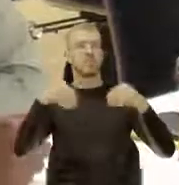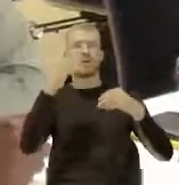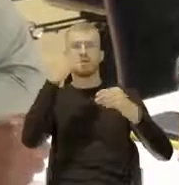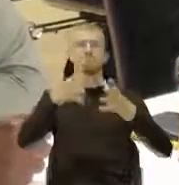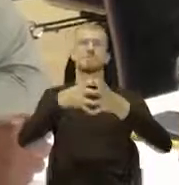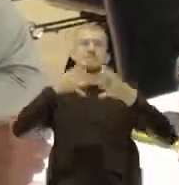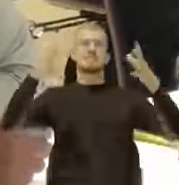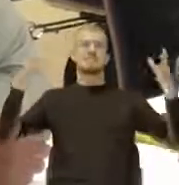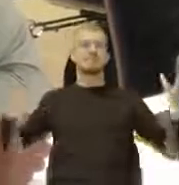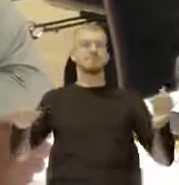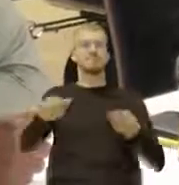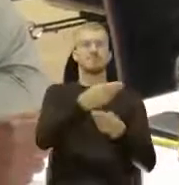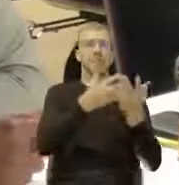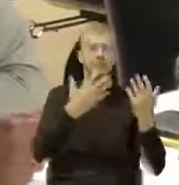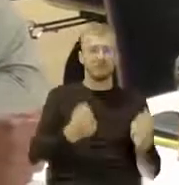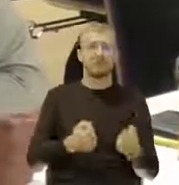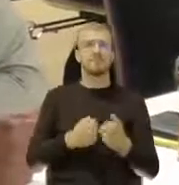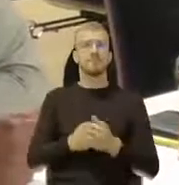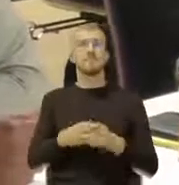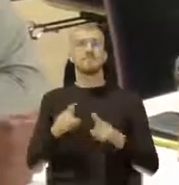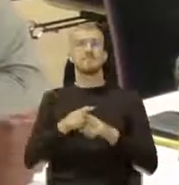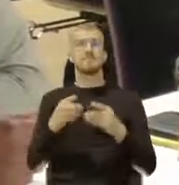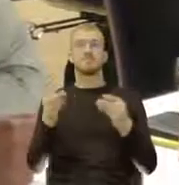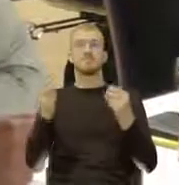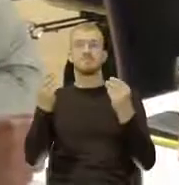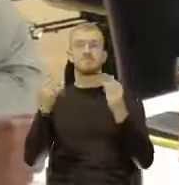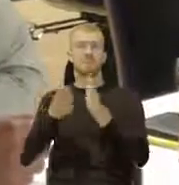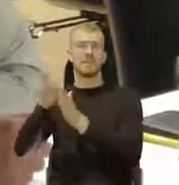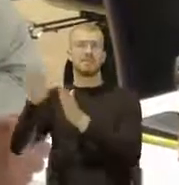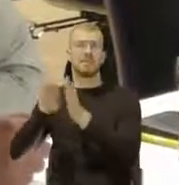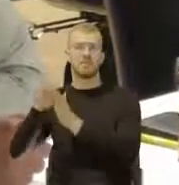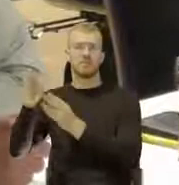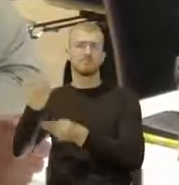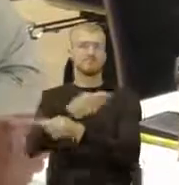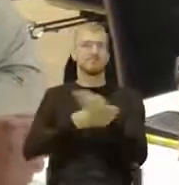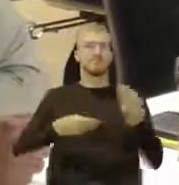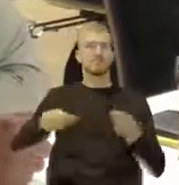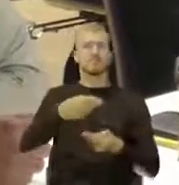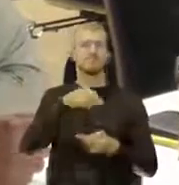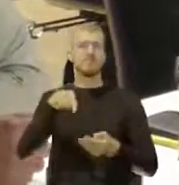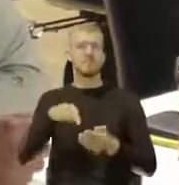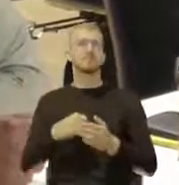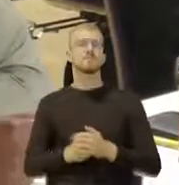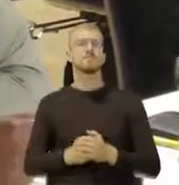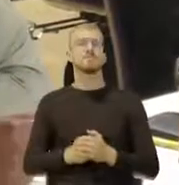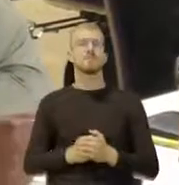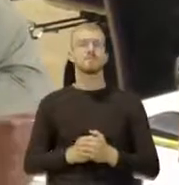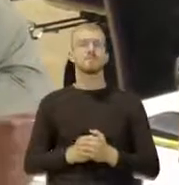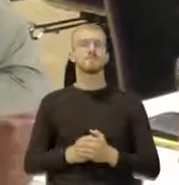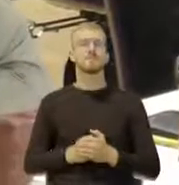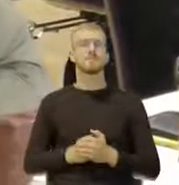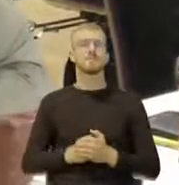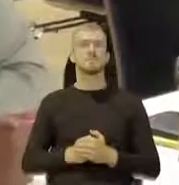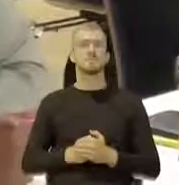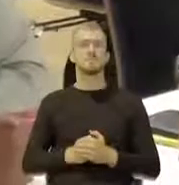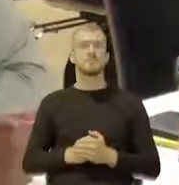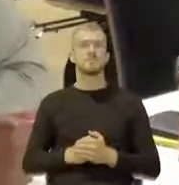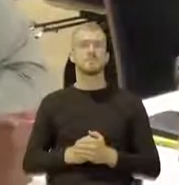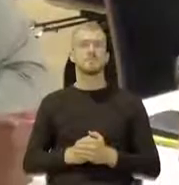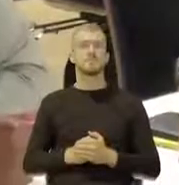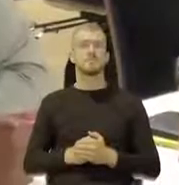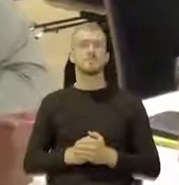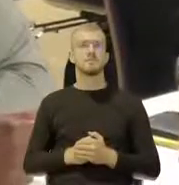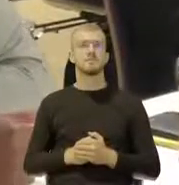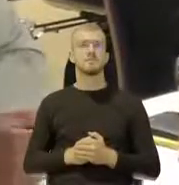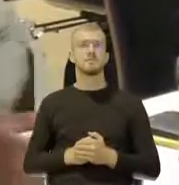put up or build several satellite markets We're doing so with the effect of taking the people from the